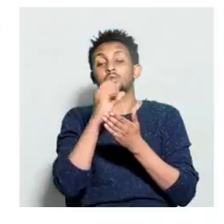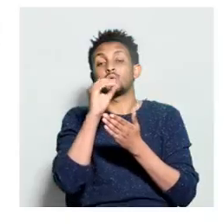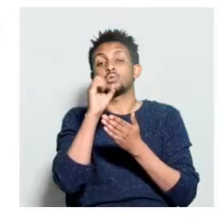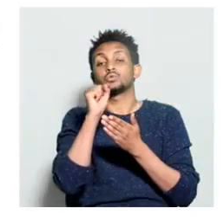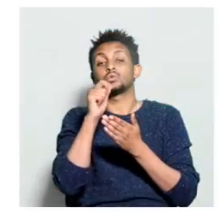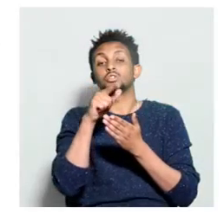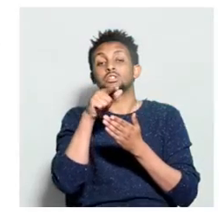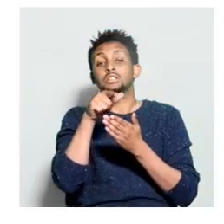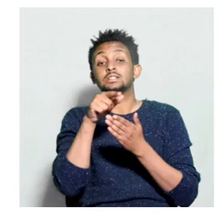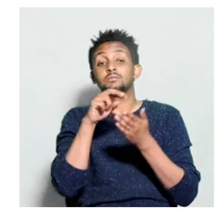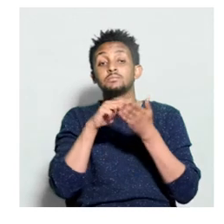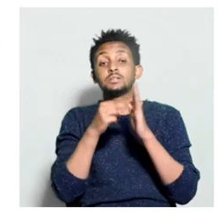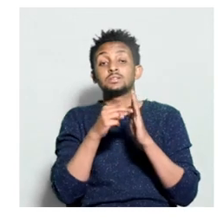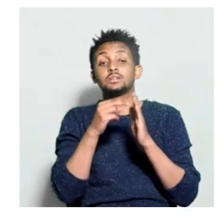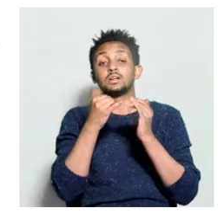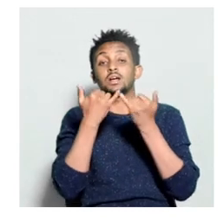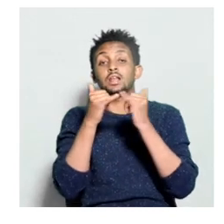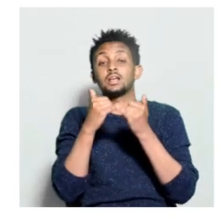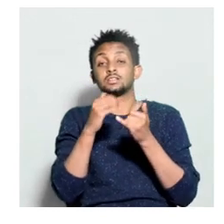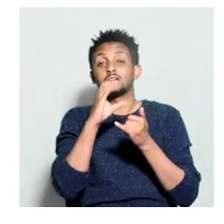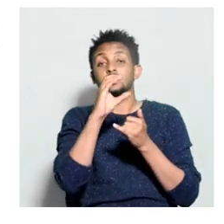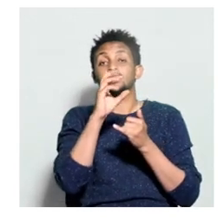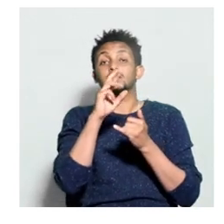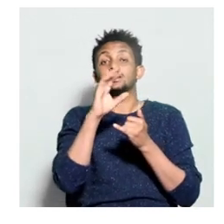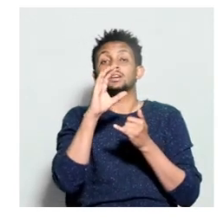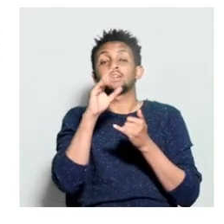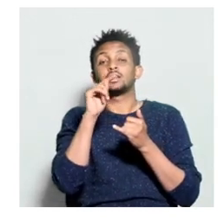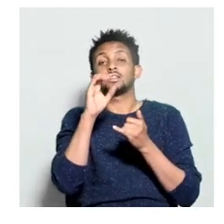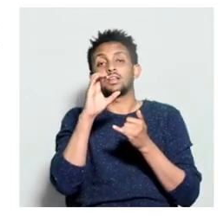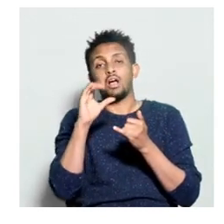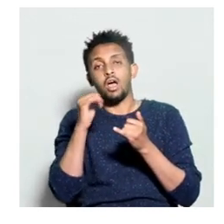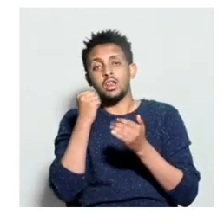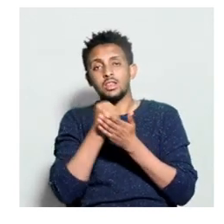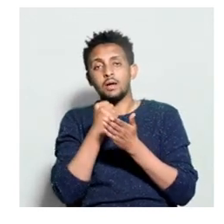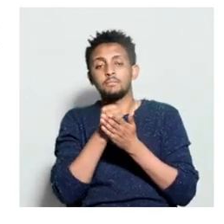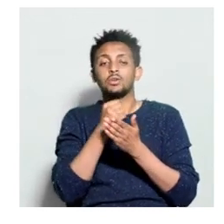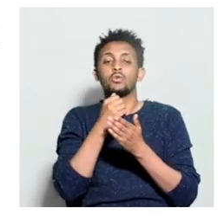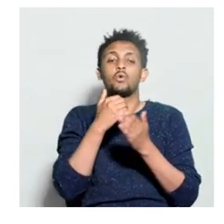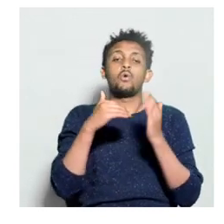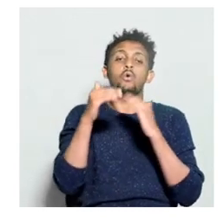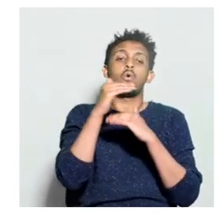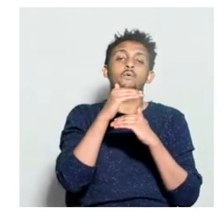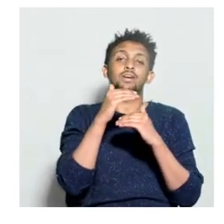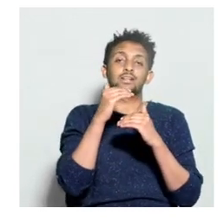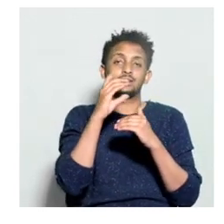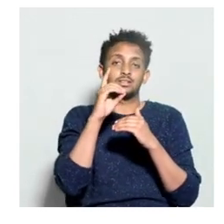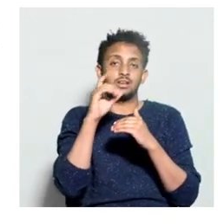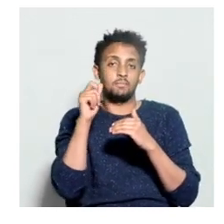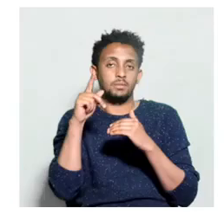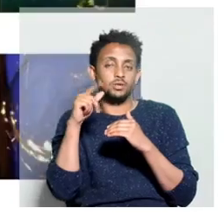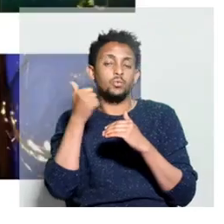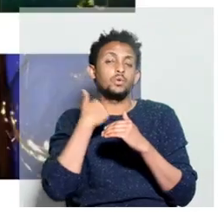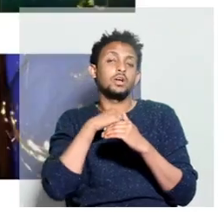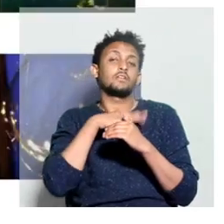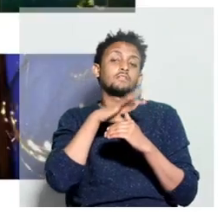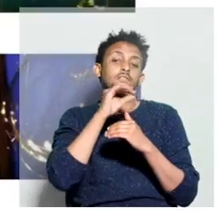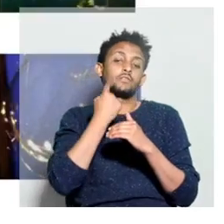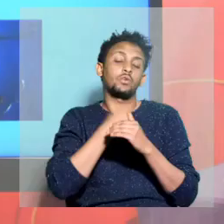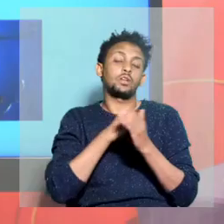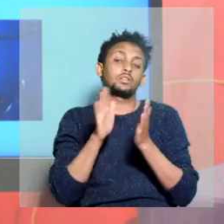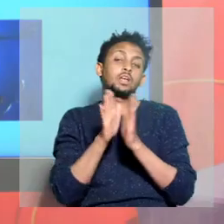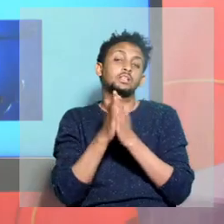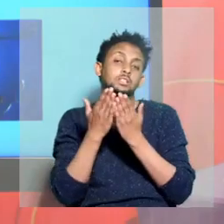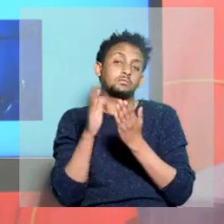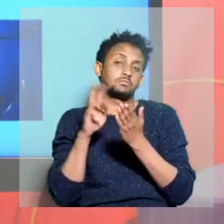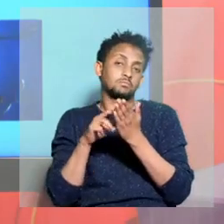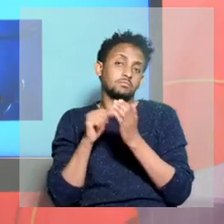oscillation. Damping oscillation might be classified as underdamping, critical damping, and overdamping, and so on. You can find that on your